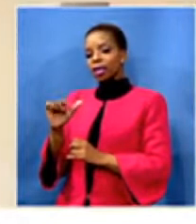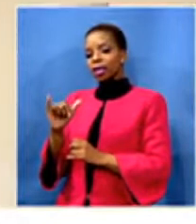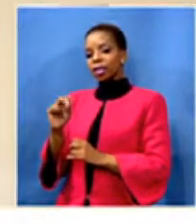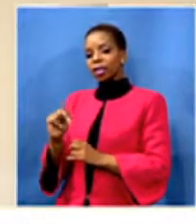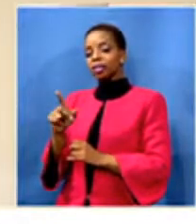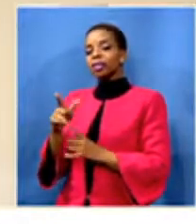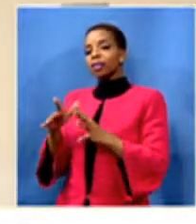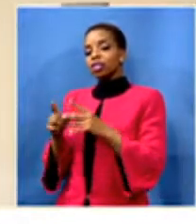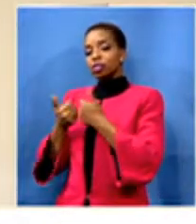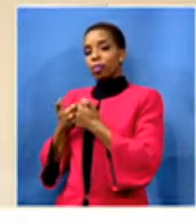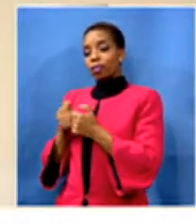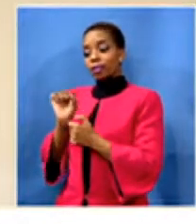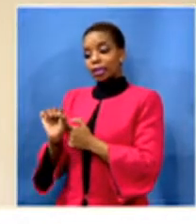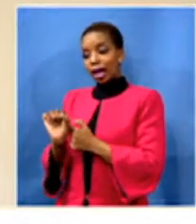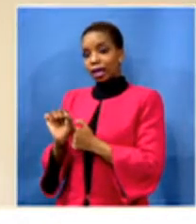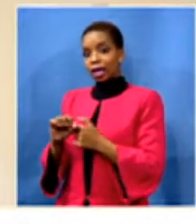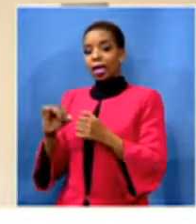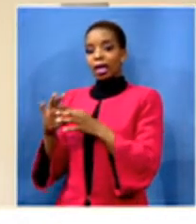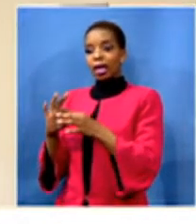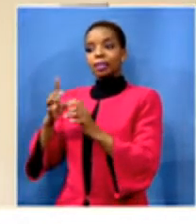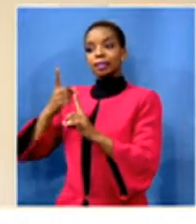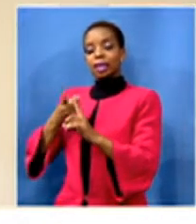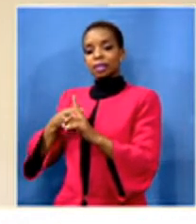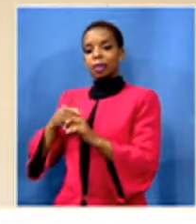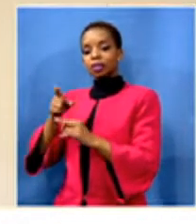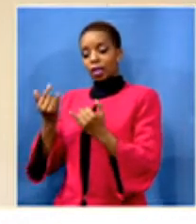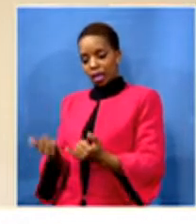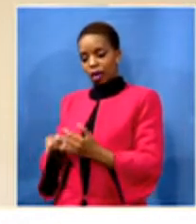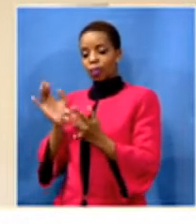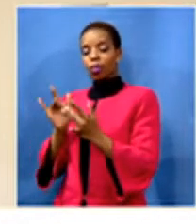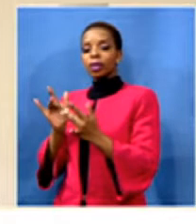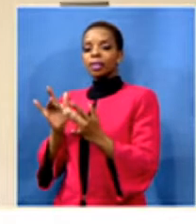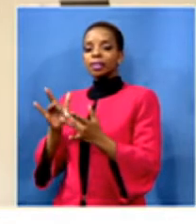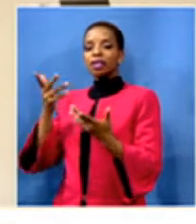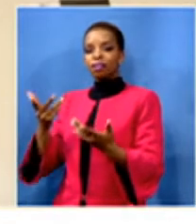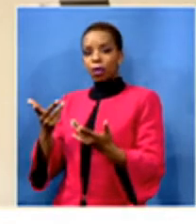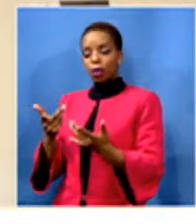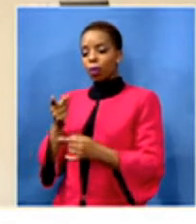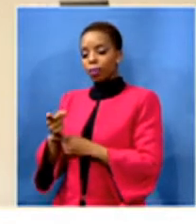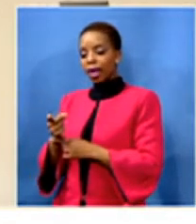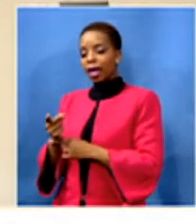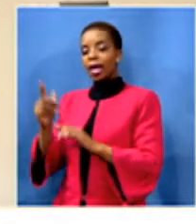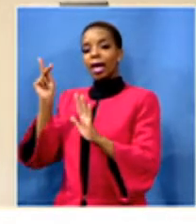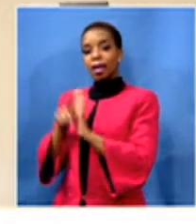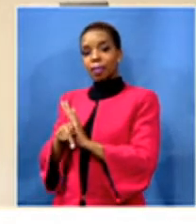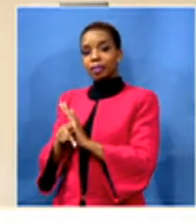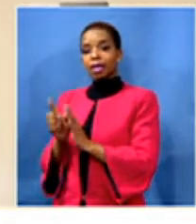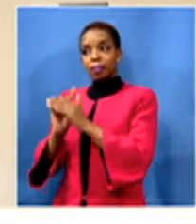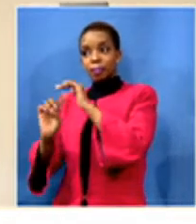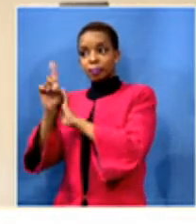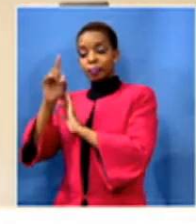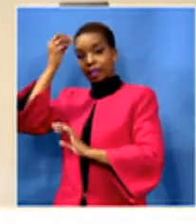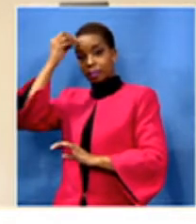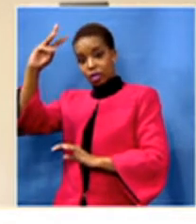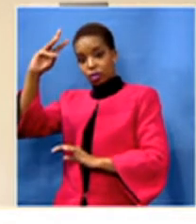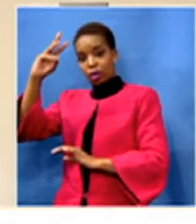relationship with her boyfriend, who is the suspect, who is now wanted in connection with her murder at Eersterus in Pretoria. De Kock was found in her home. She